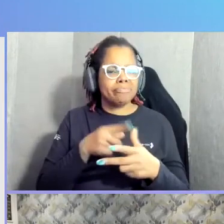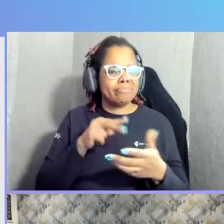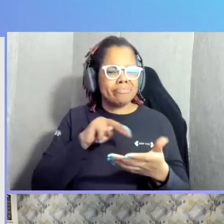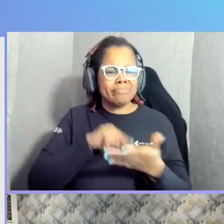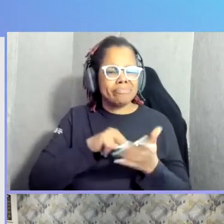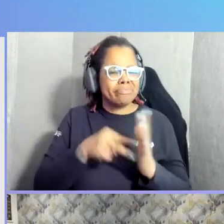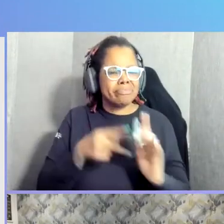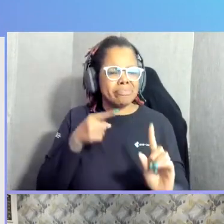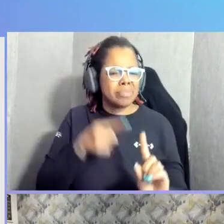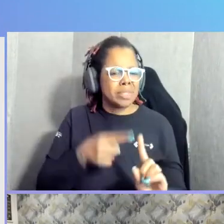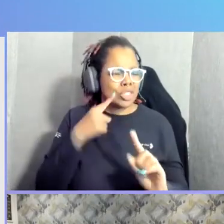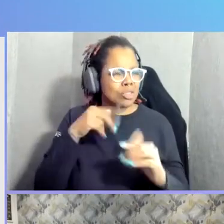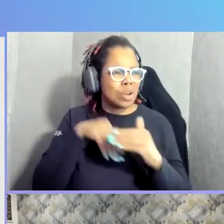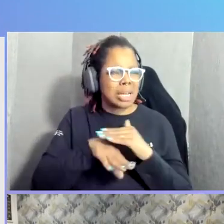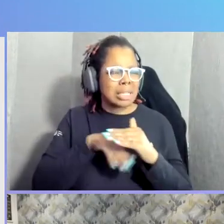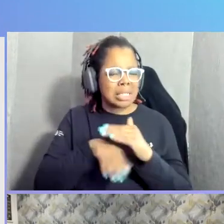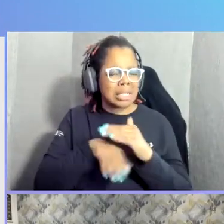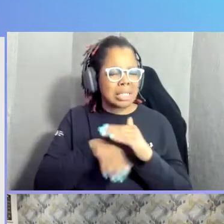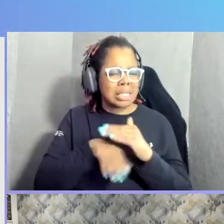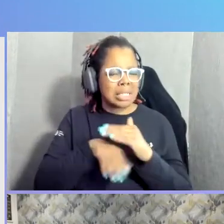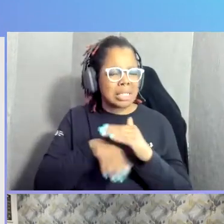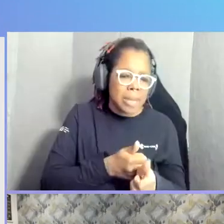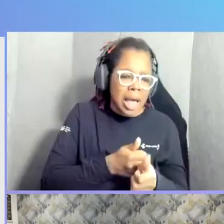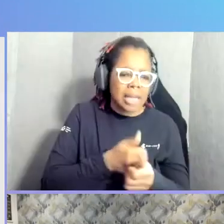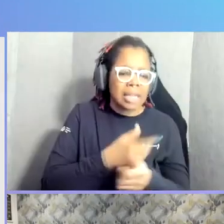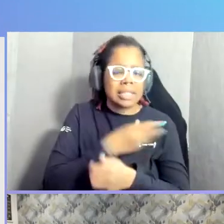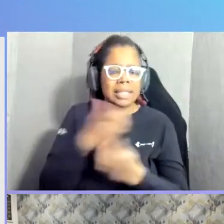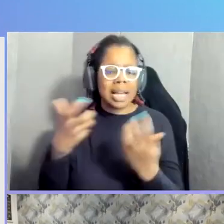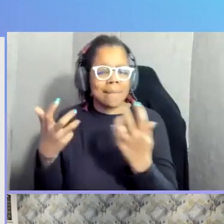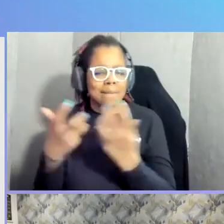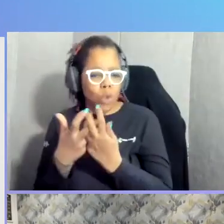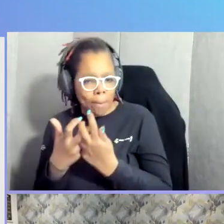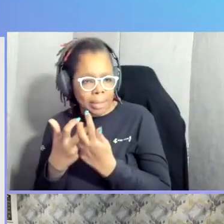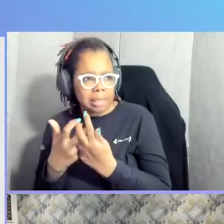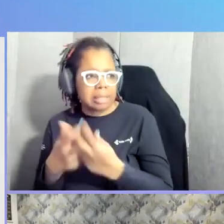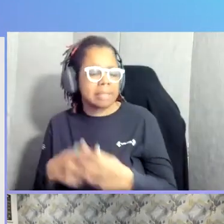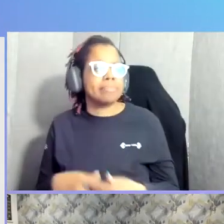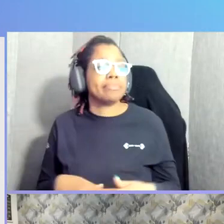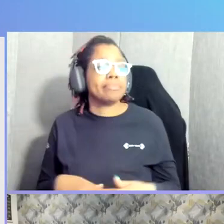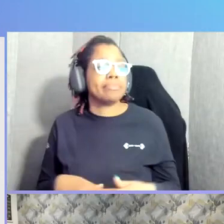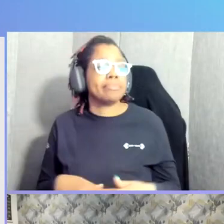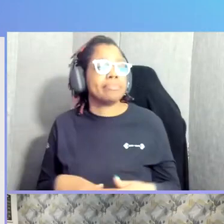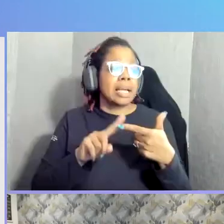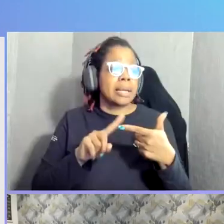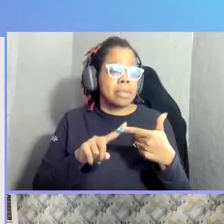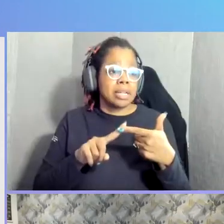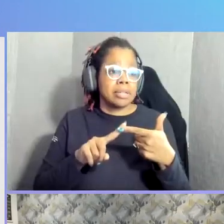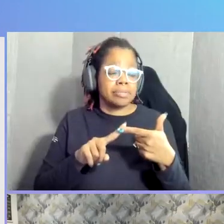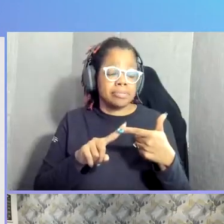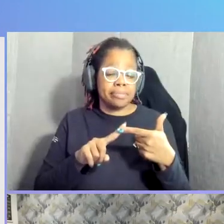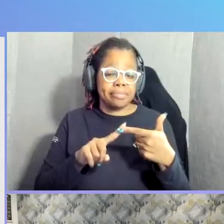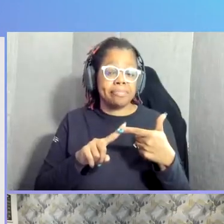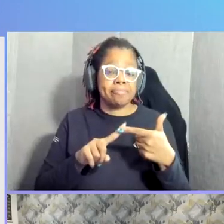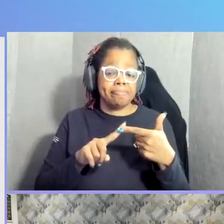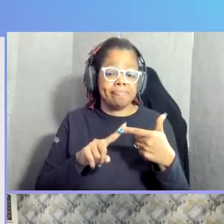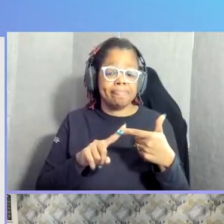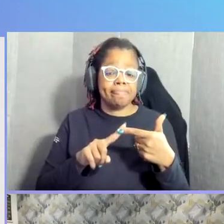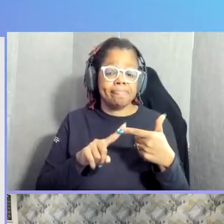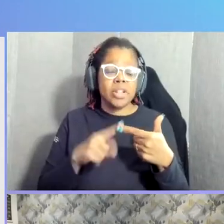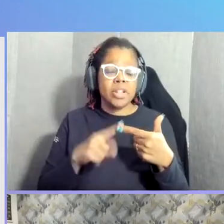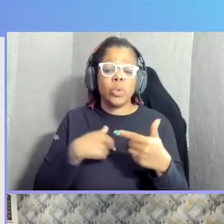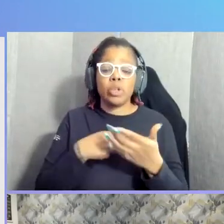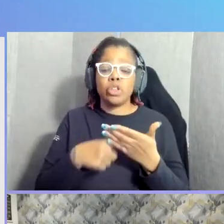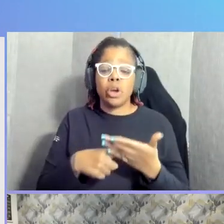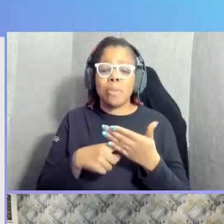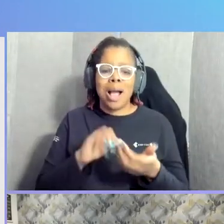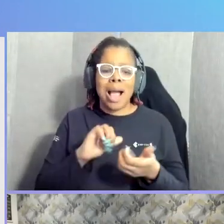of accessibility compliance and conformance. The second one, we'll be talking